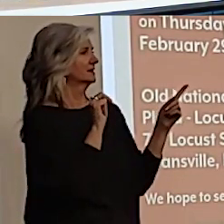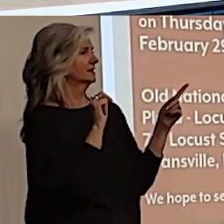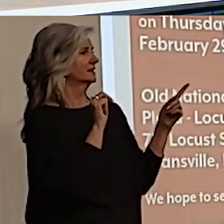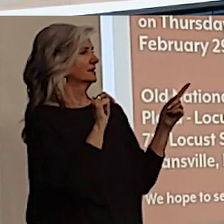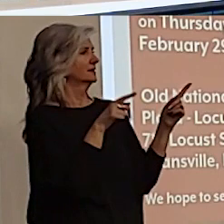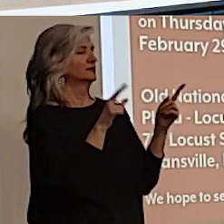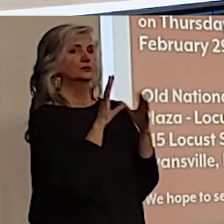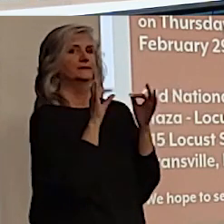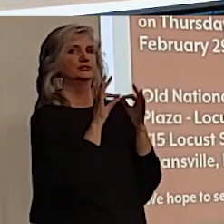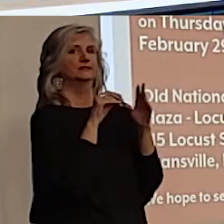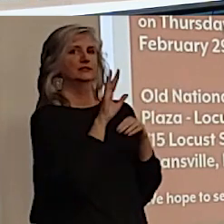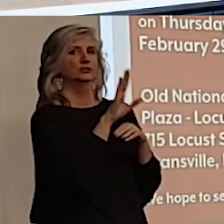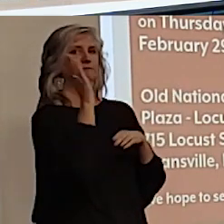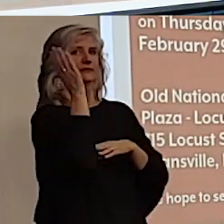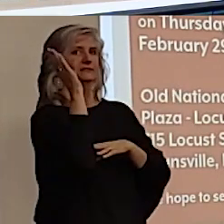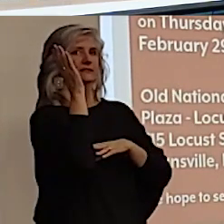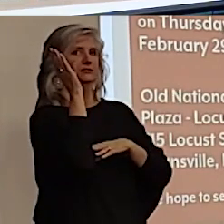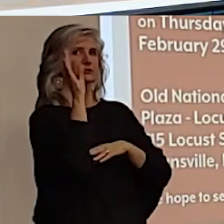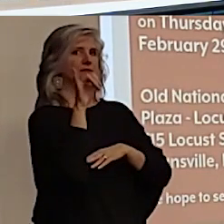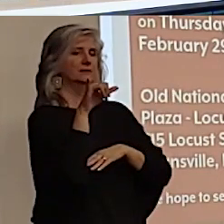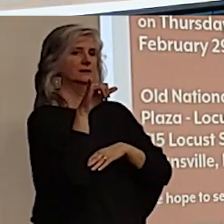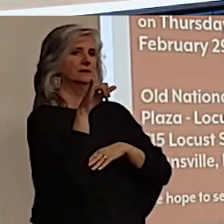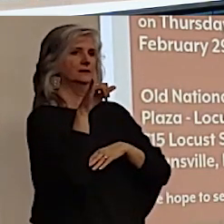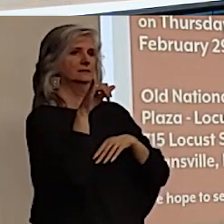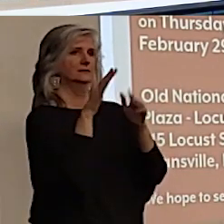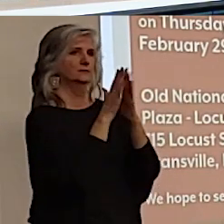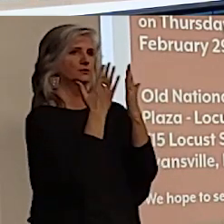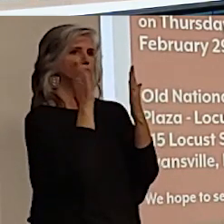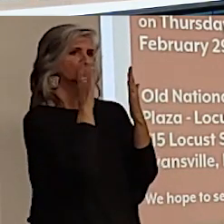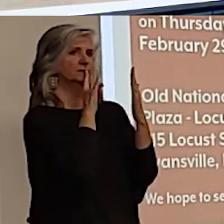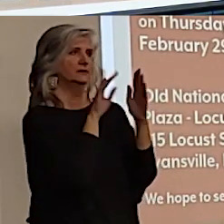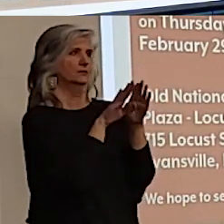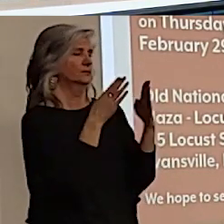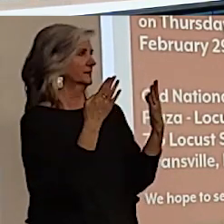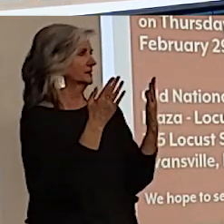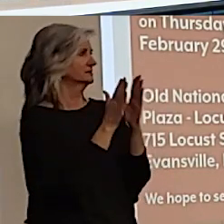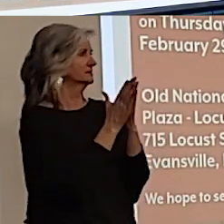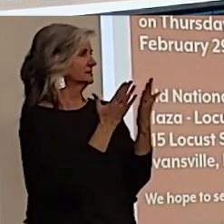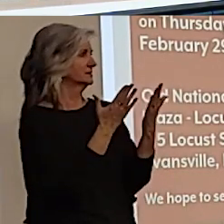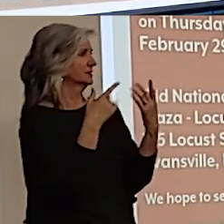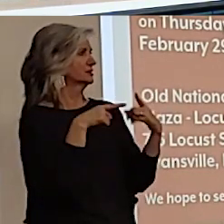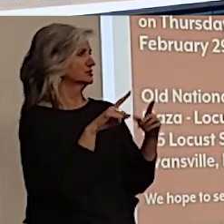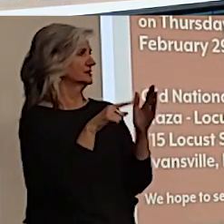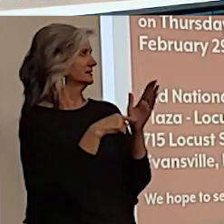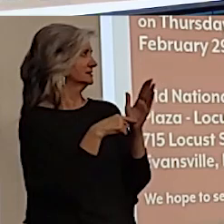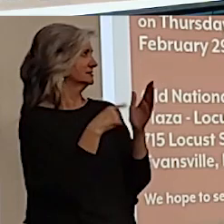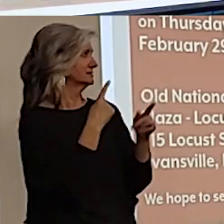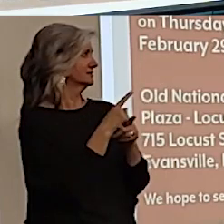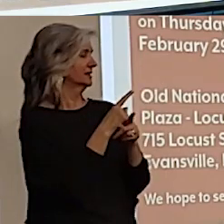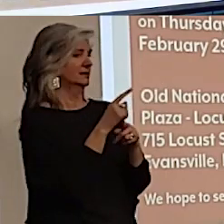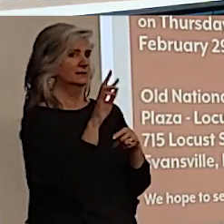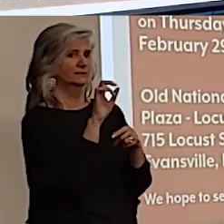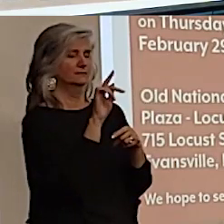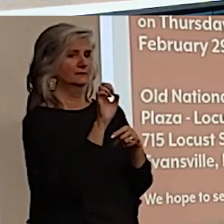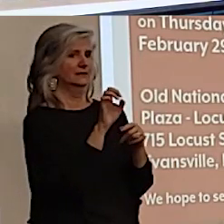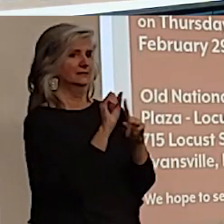you mentioned in your presentation that the books will be open during this rate